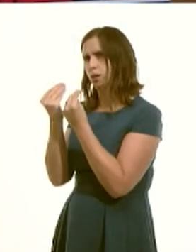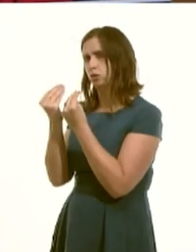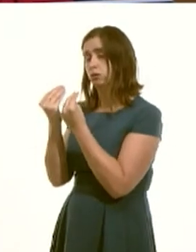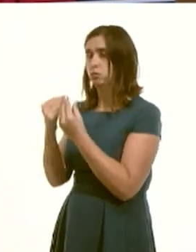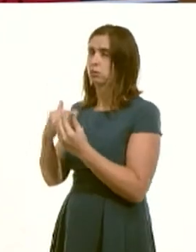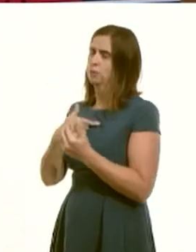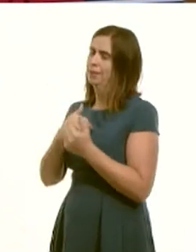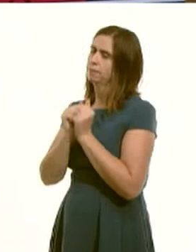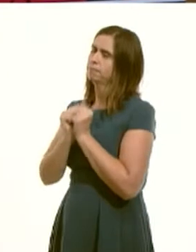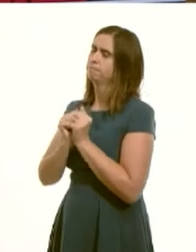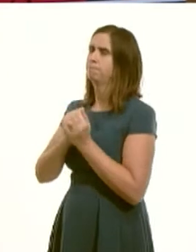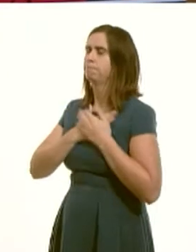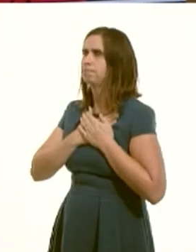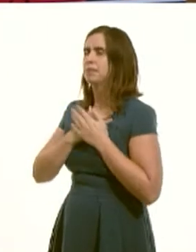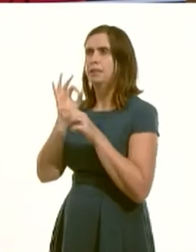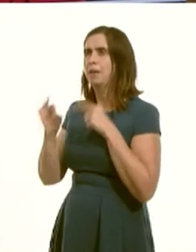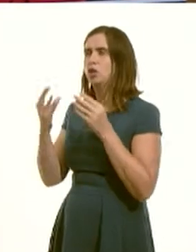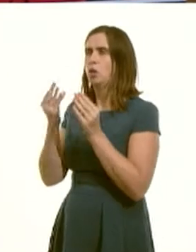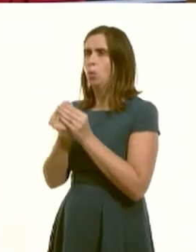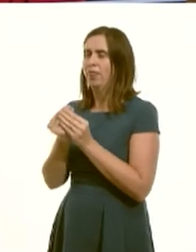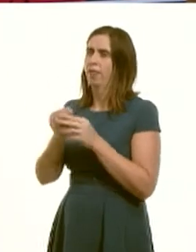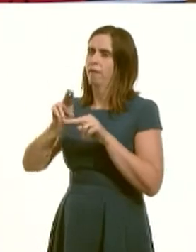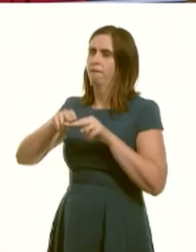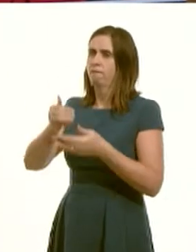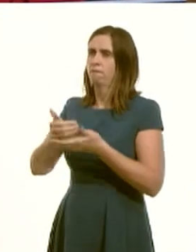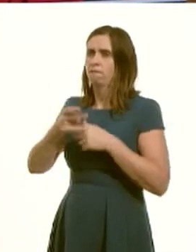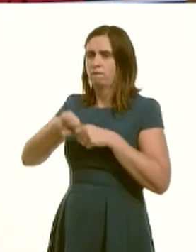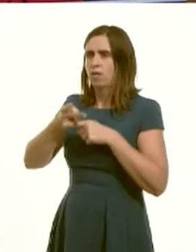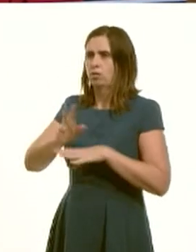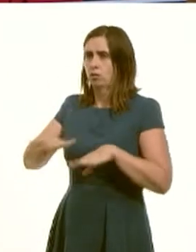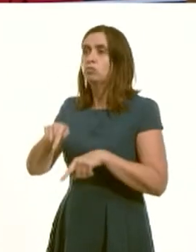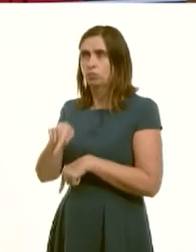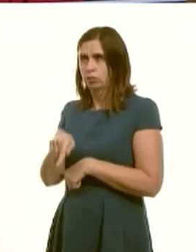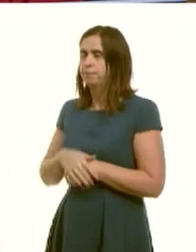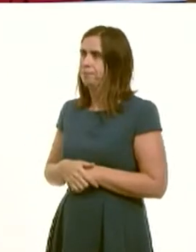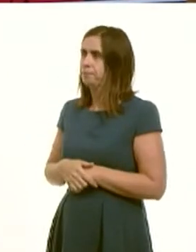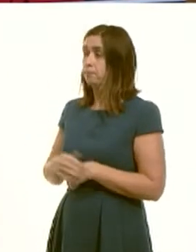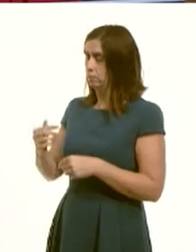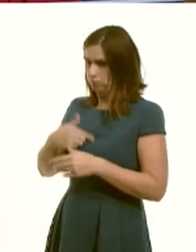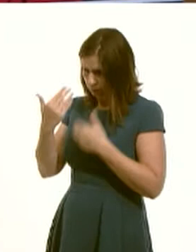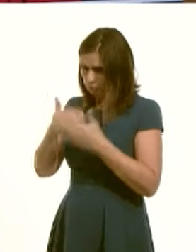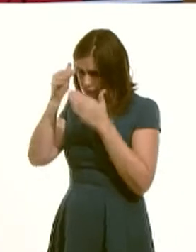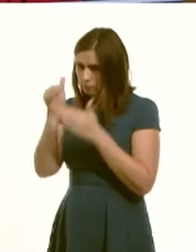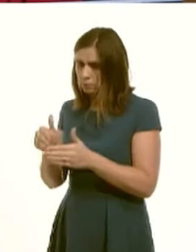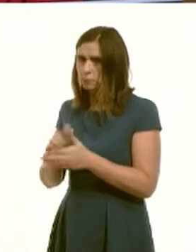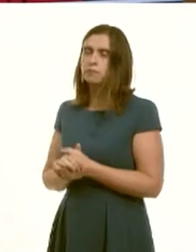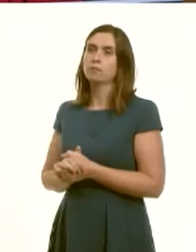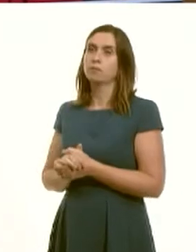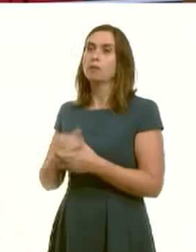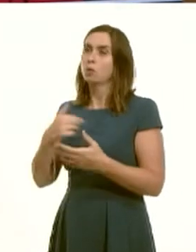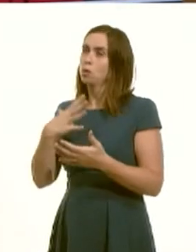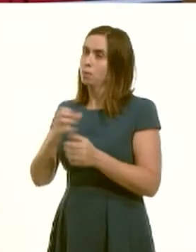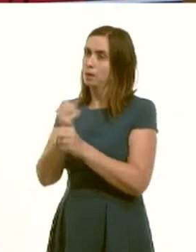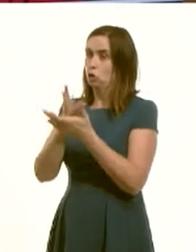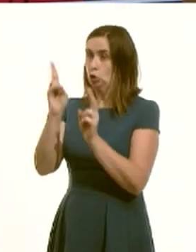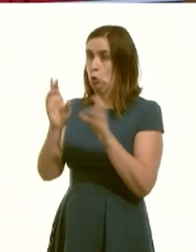very close to my heart in terms of looking after children particularly, and we are moving forward with plans to help them. In terms of ensuring that our schools have the support